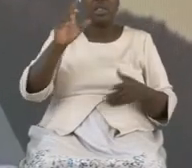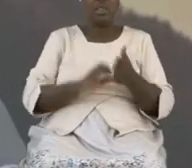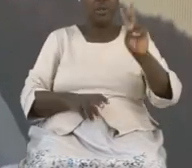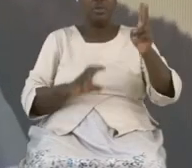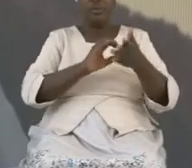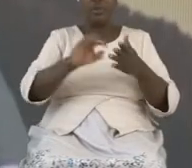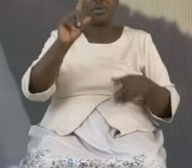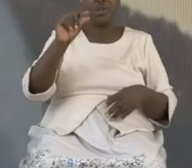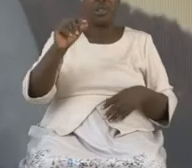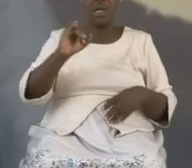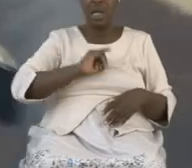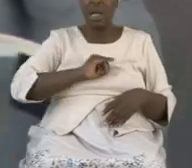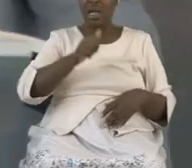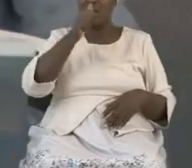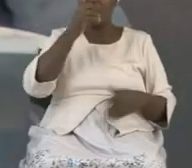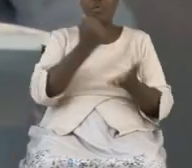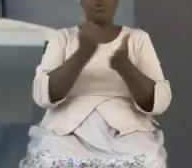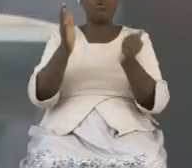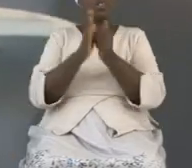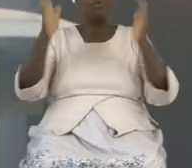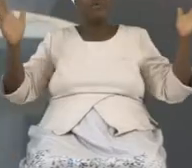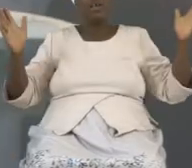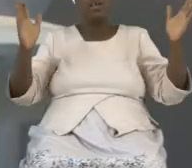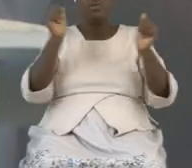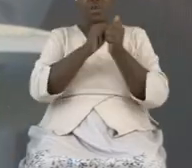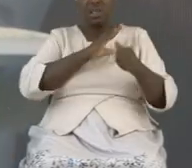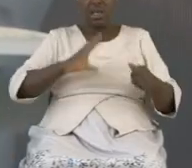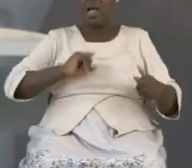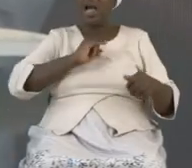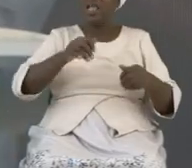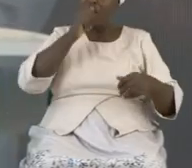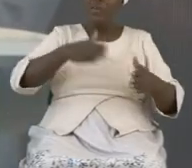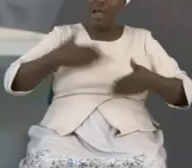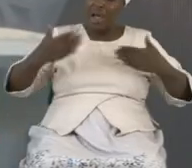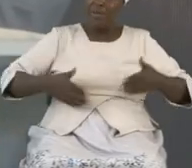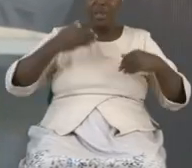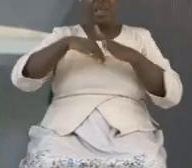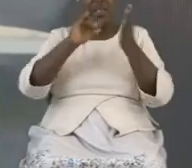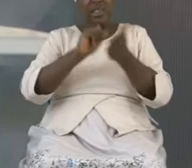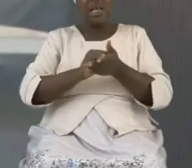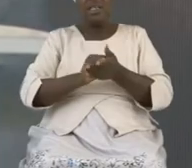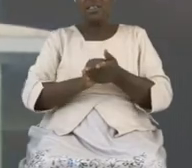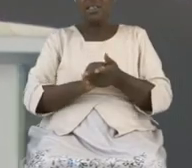with Christ. I rejoice in that. I delight in that. I